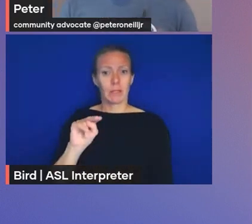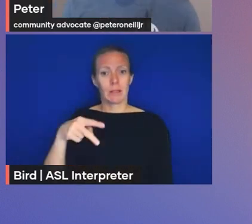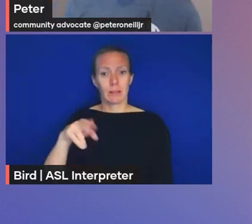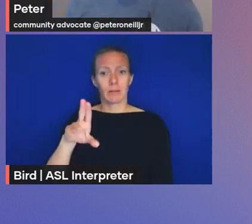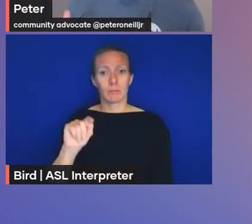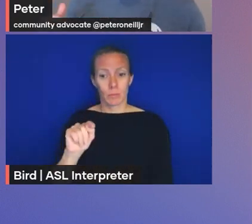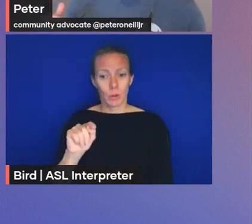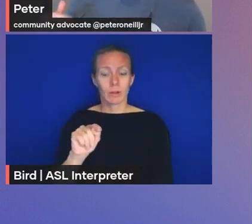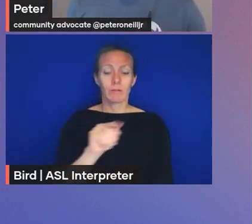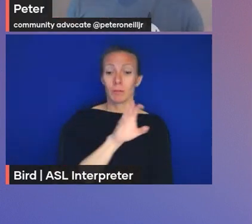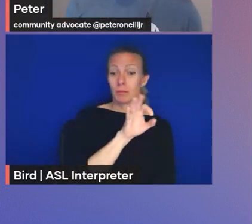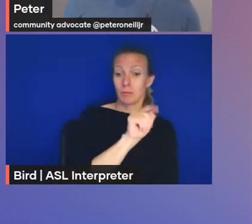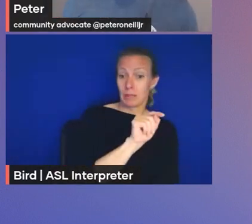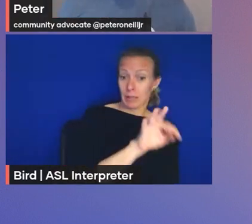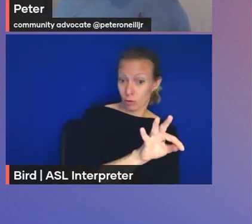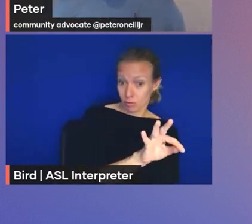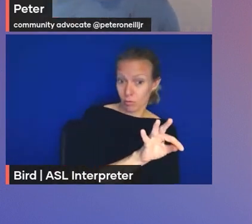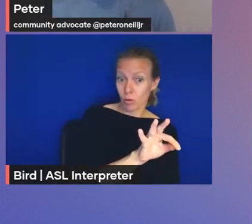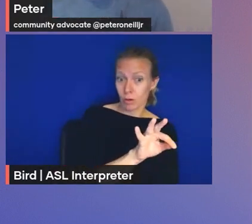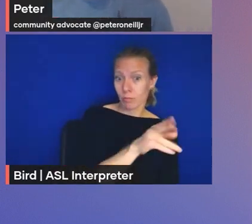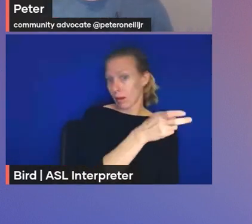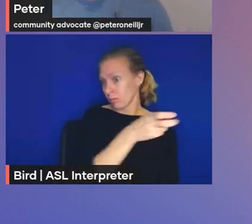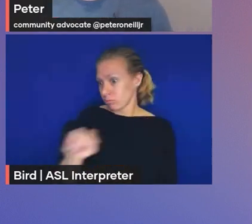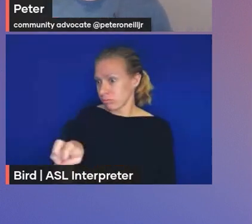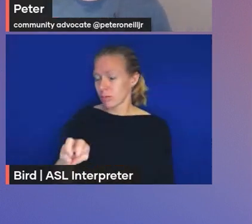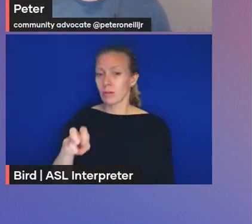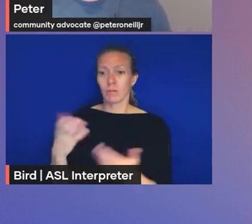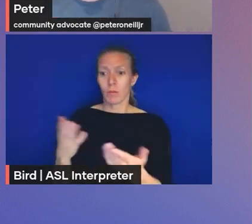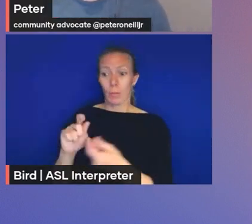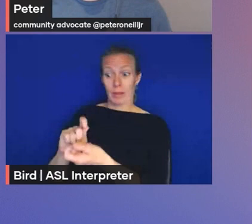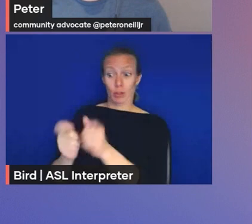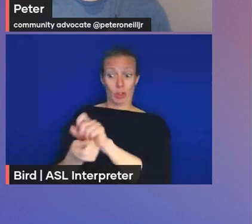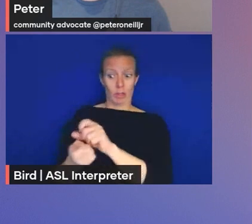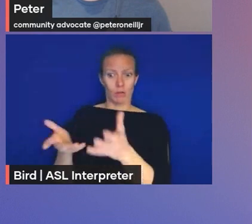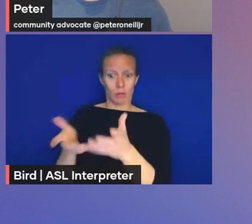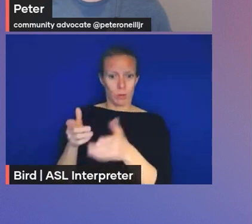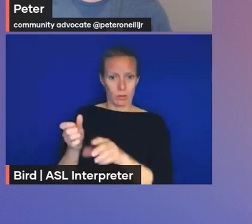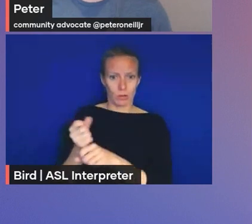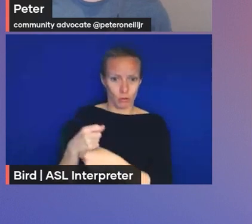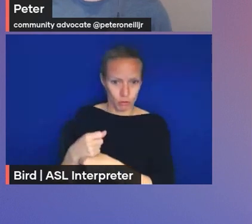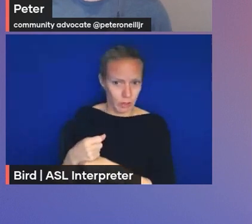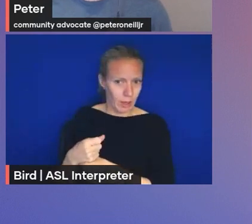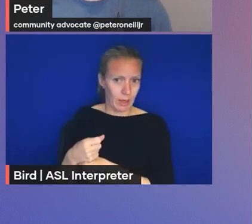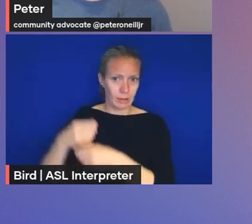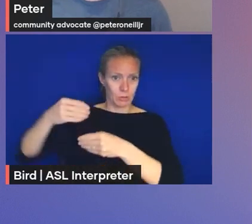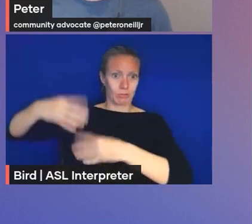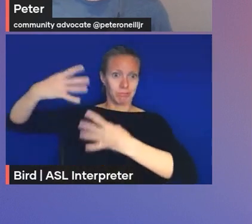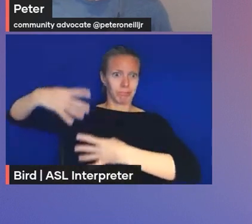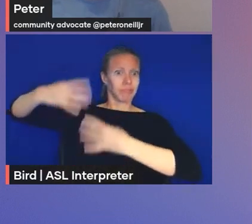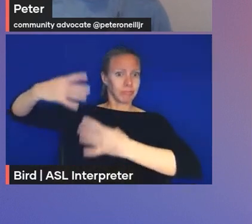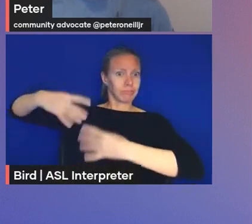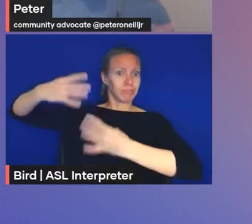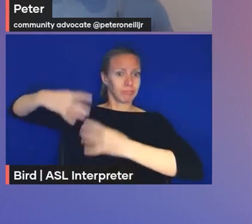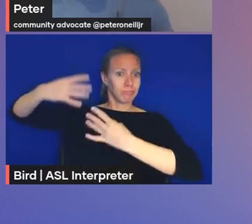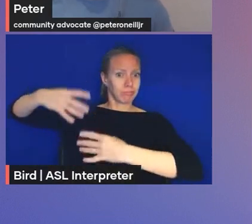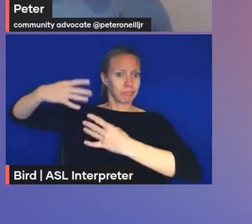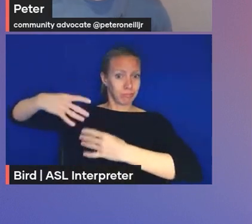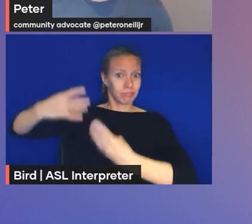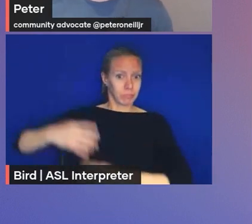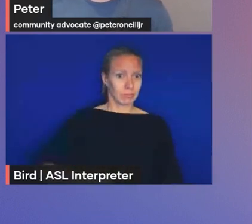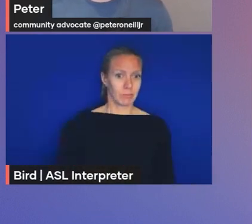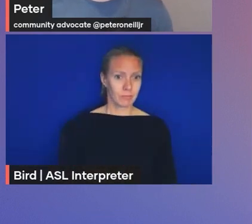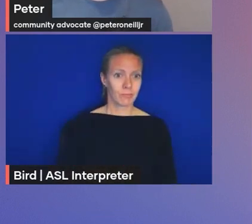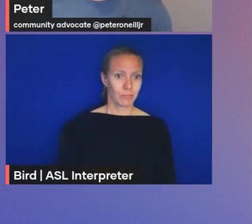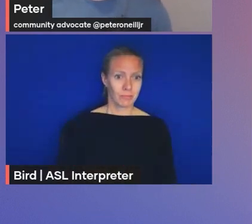change log for what it wanted to create. And so that's just in here. This is quite a long